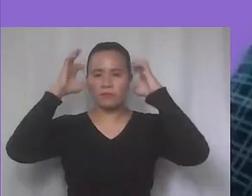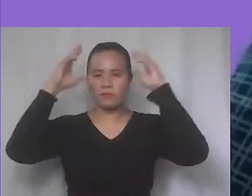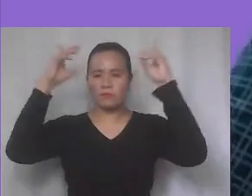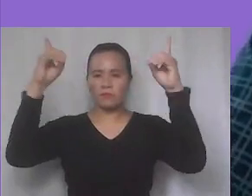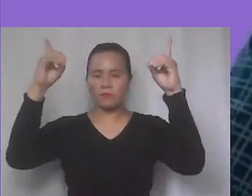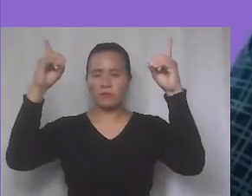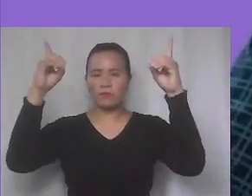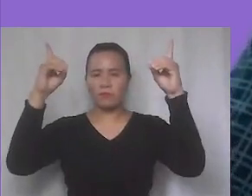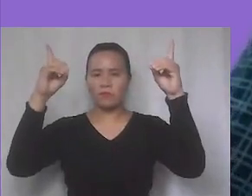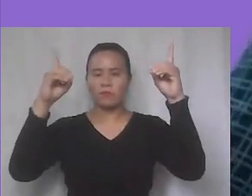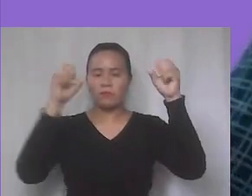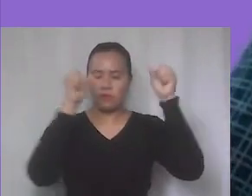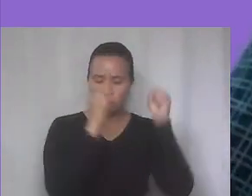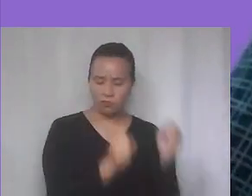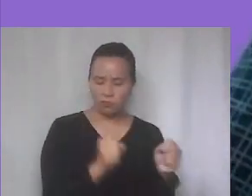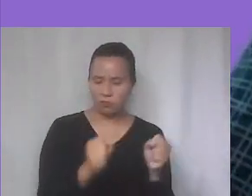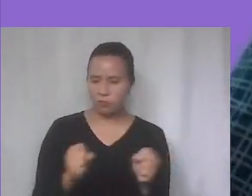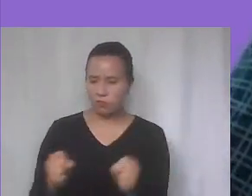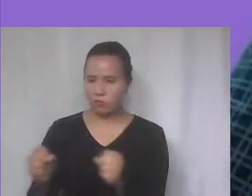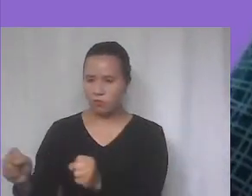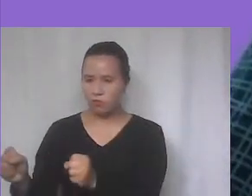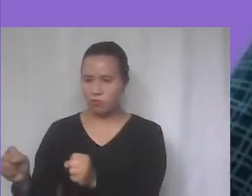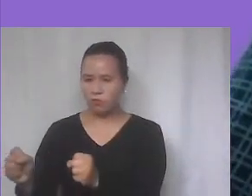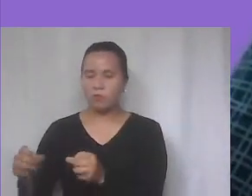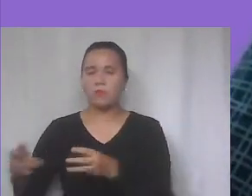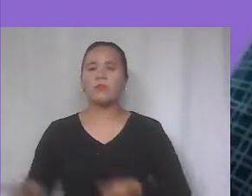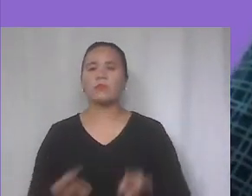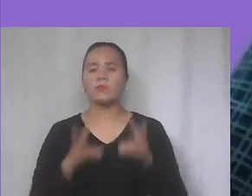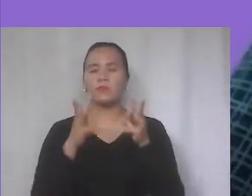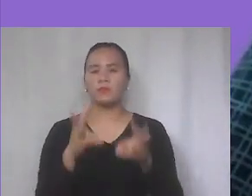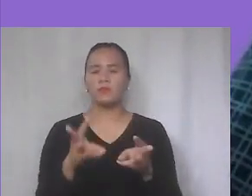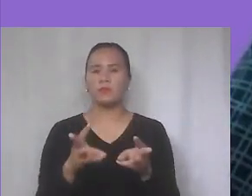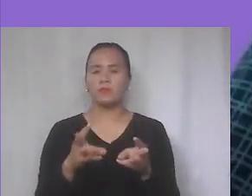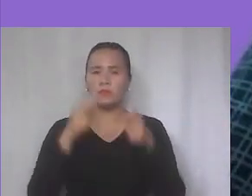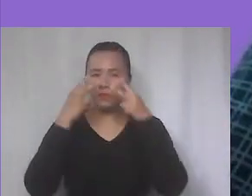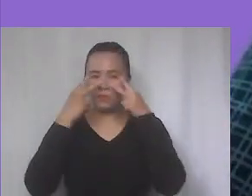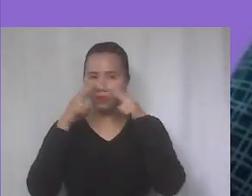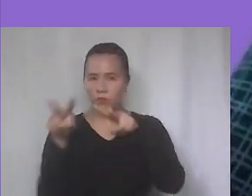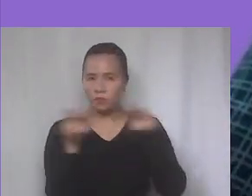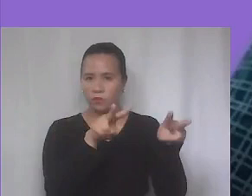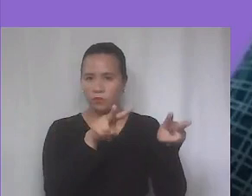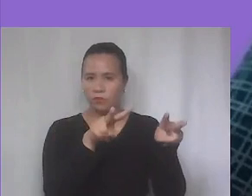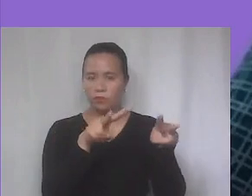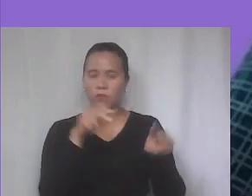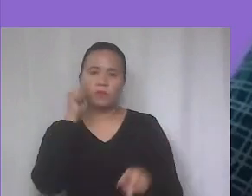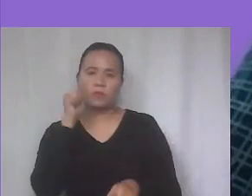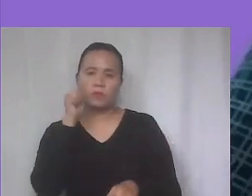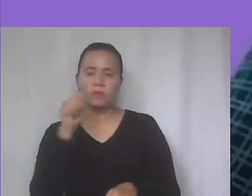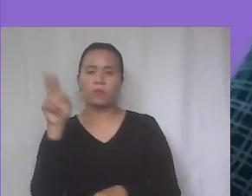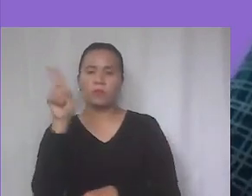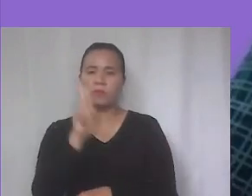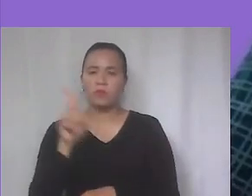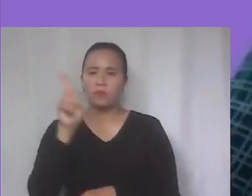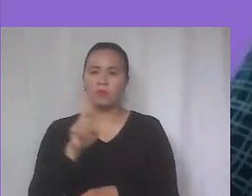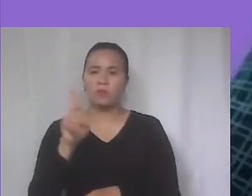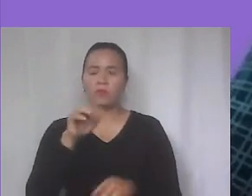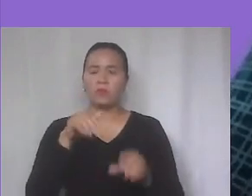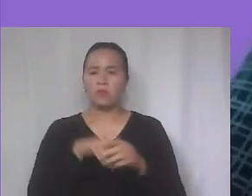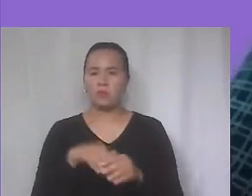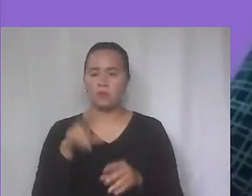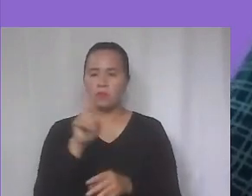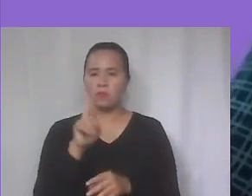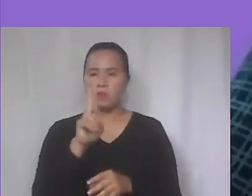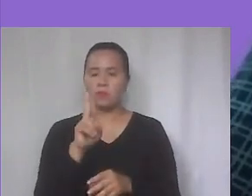Systematic approach is looking at every dimension of education to ensure the provision of equitable and quality